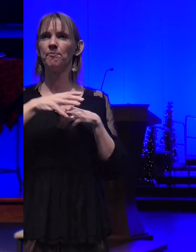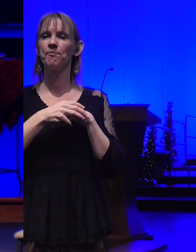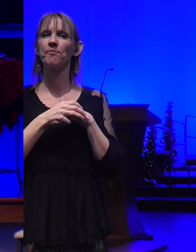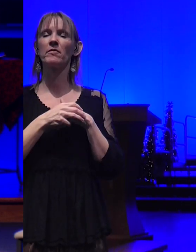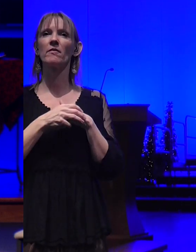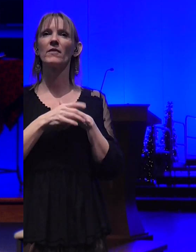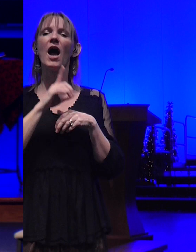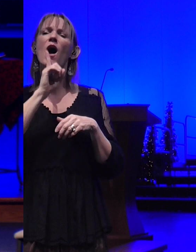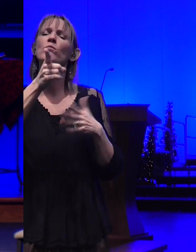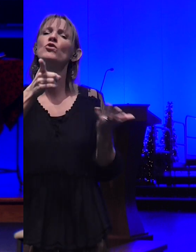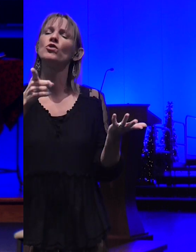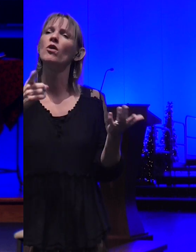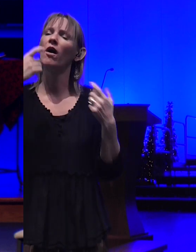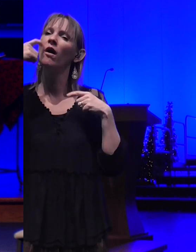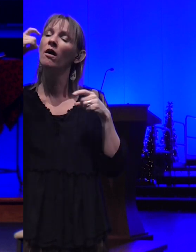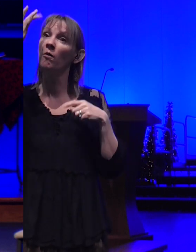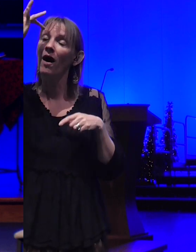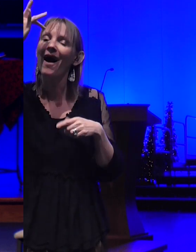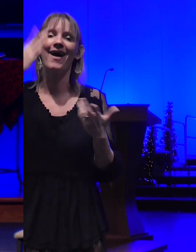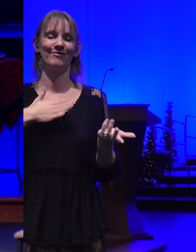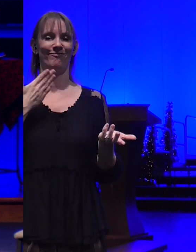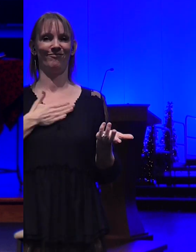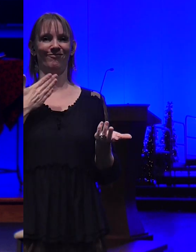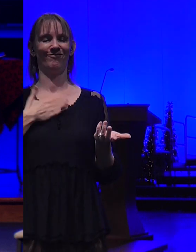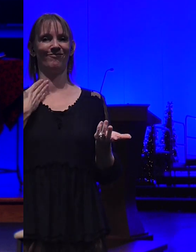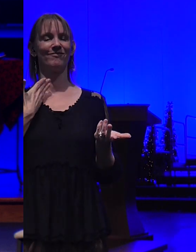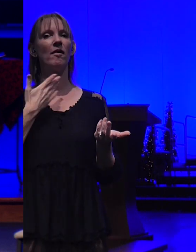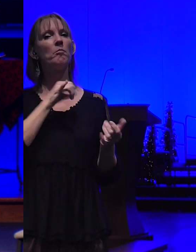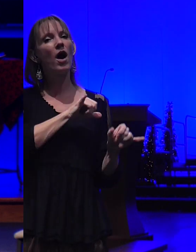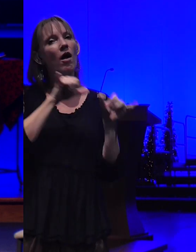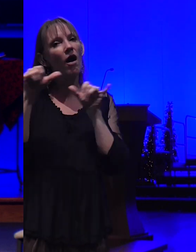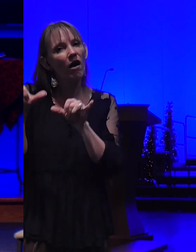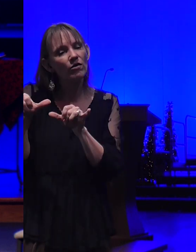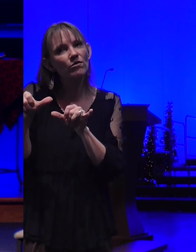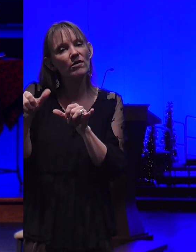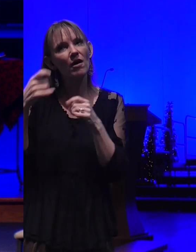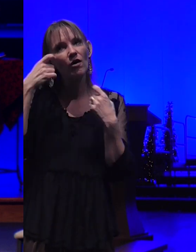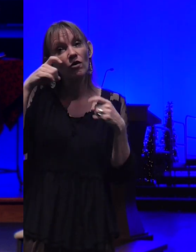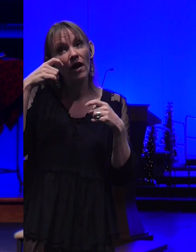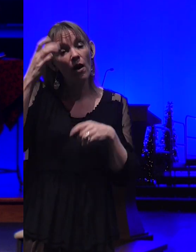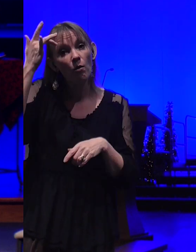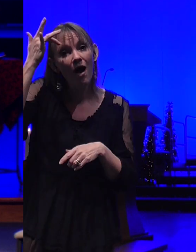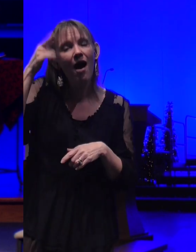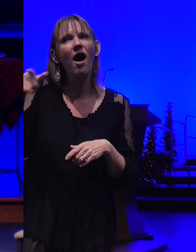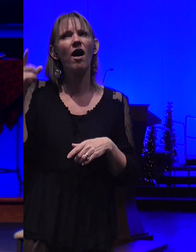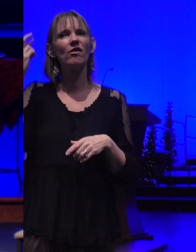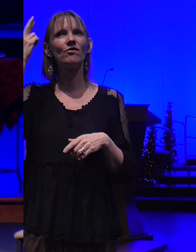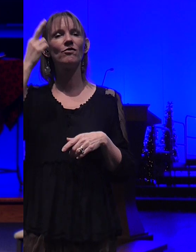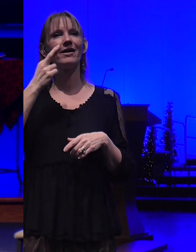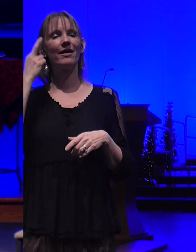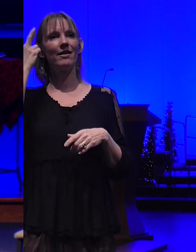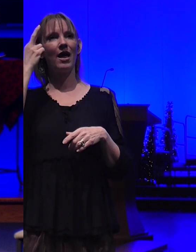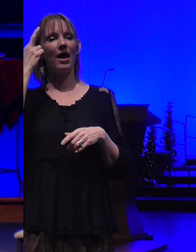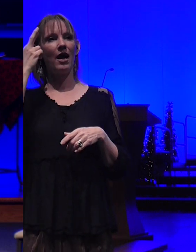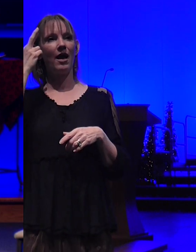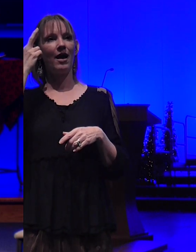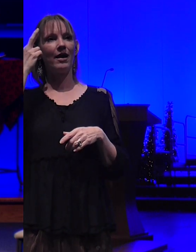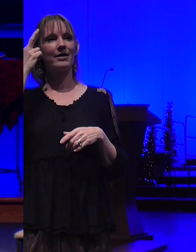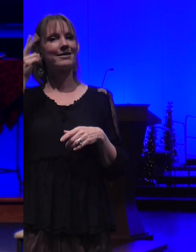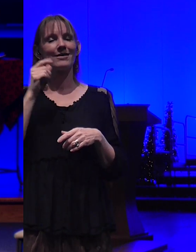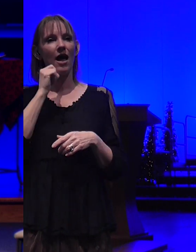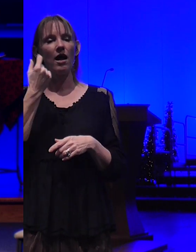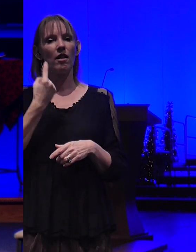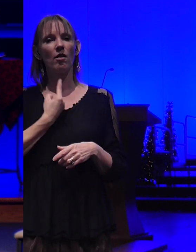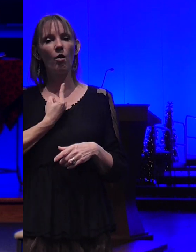I'm sure they were tears of joy, and I'm sure also it was a realization that he